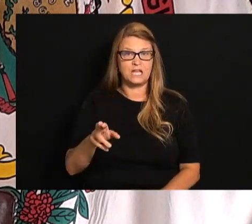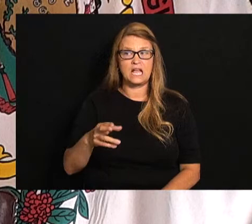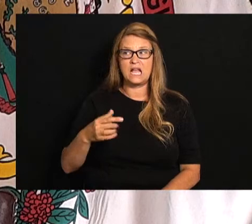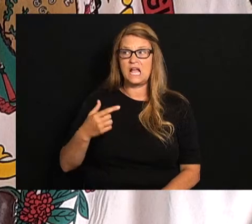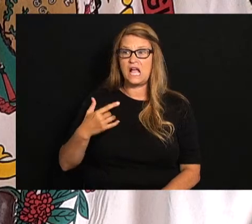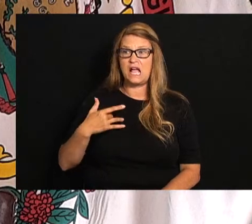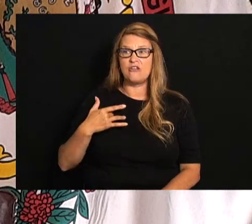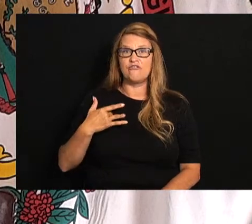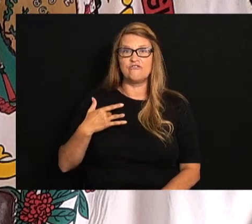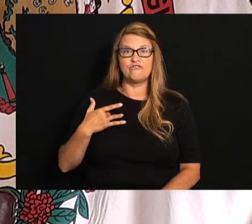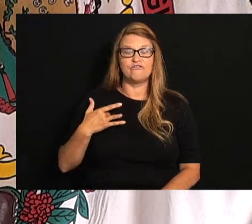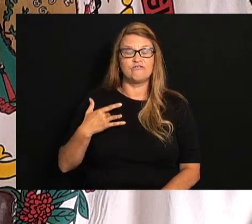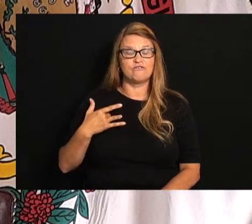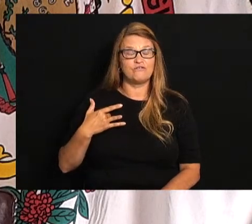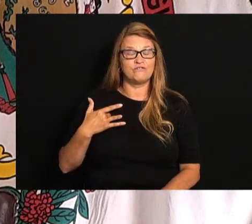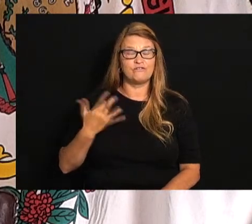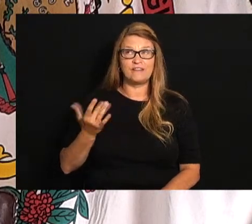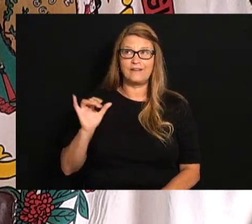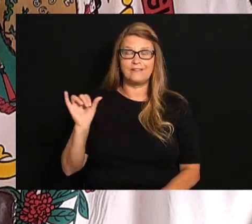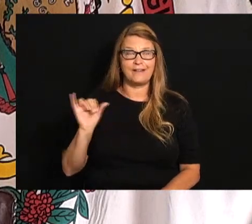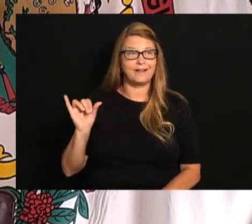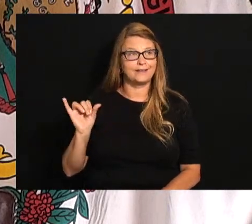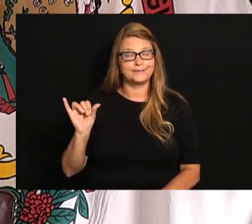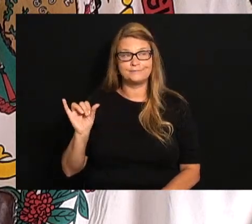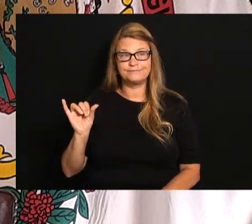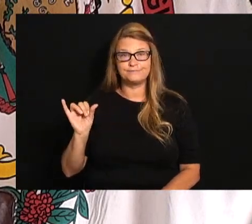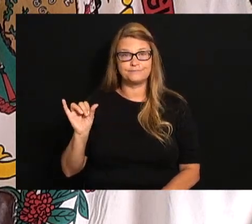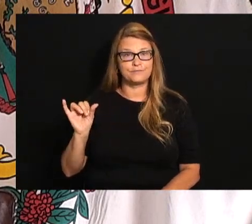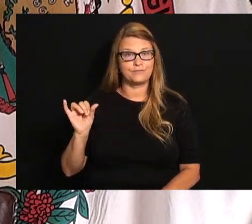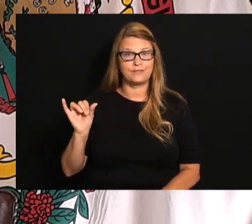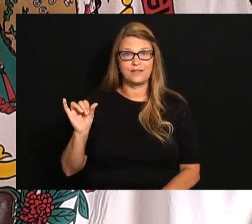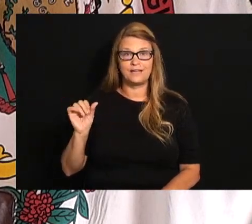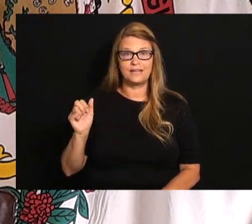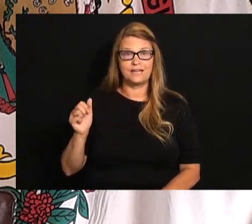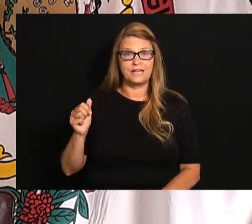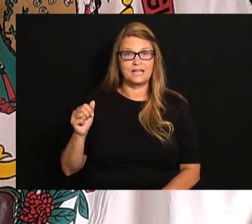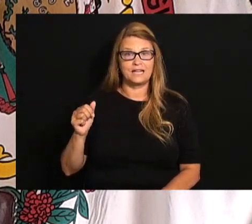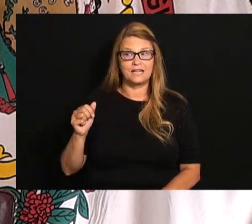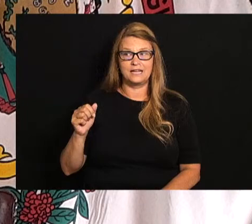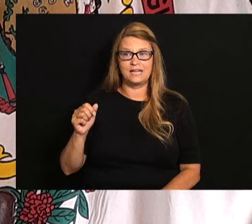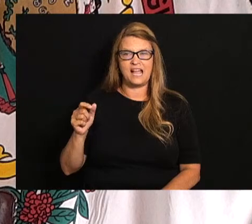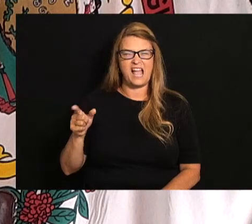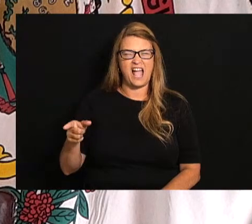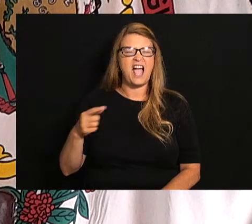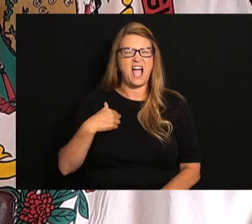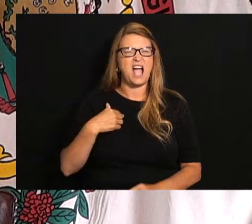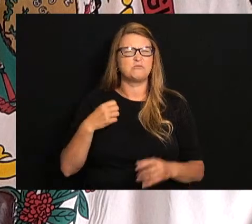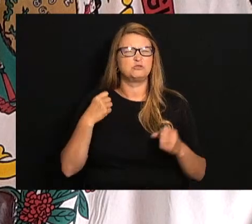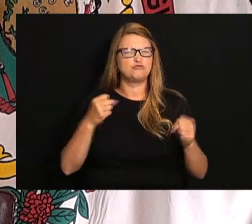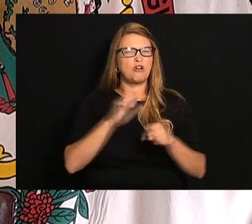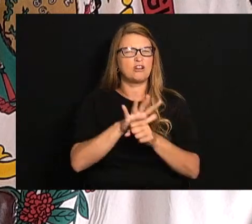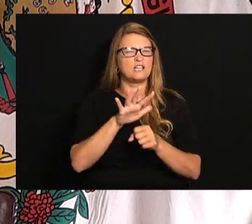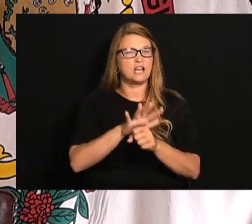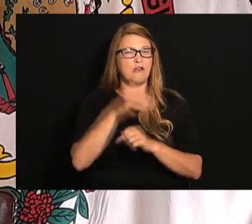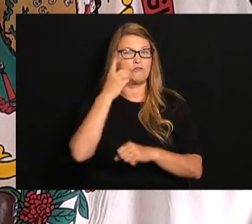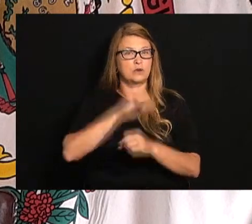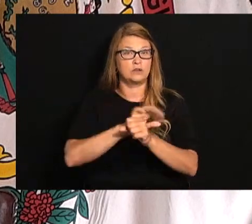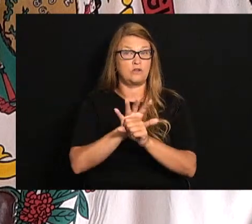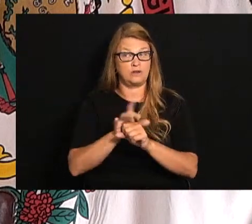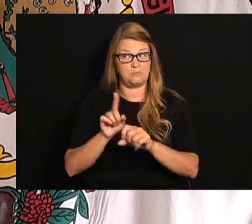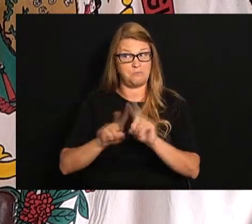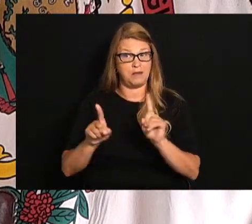like, look, I'm too tough for this thing. And he said, but it almost killed